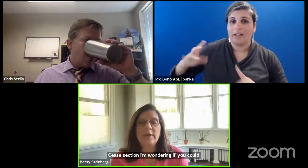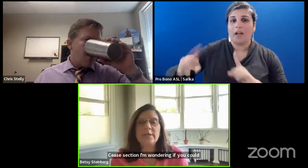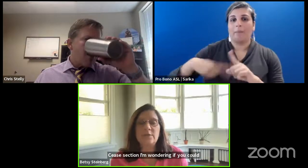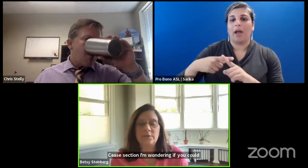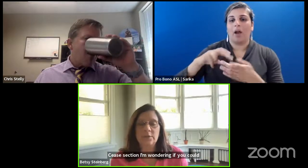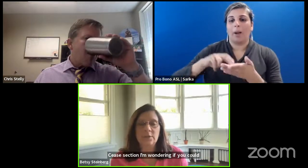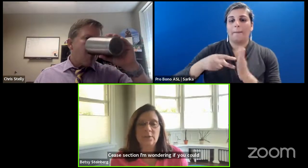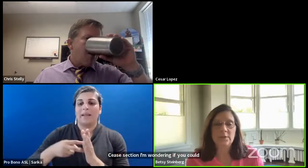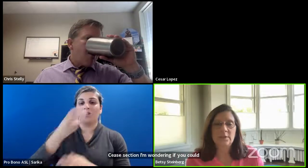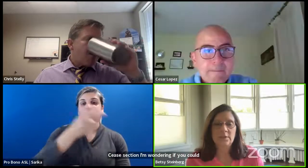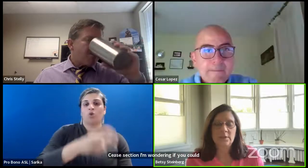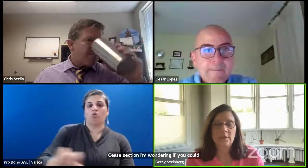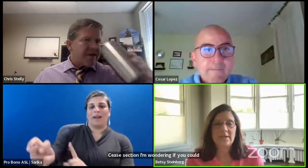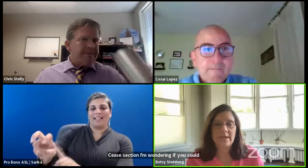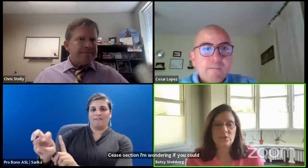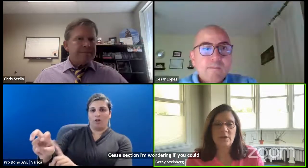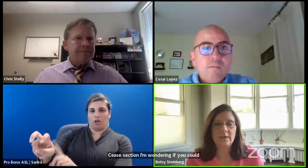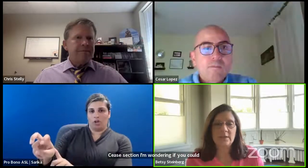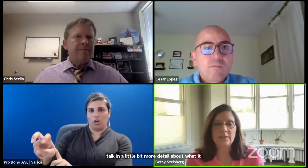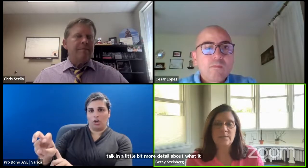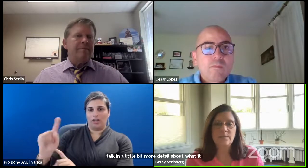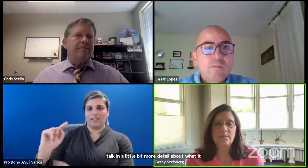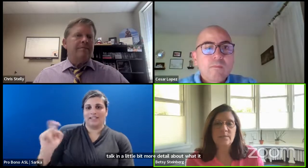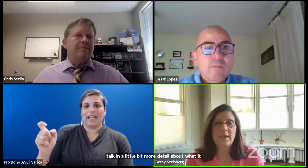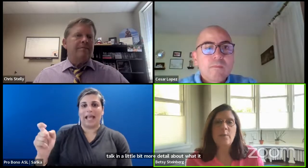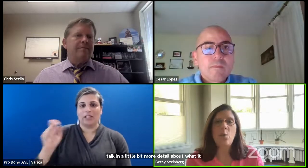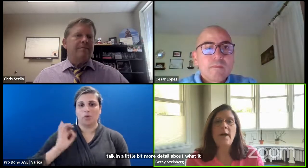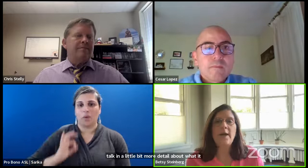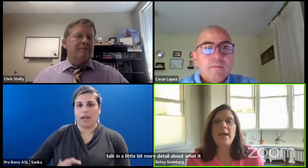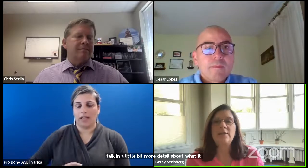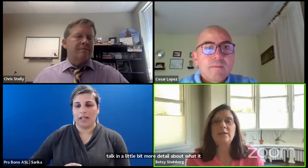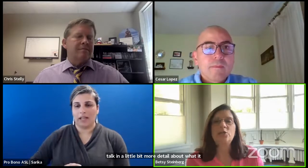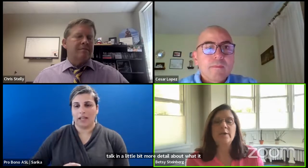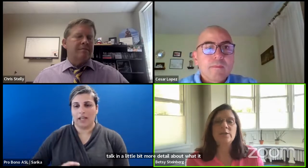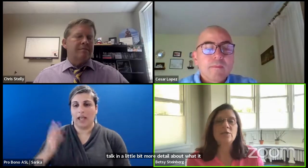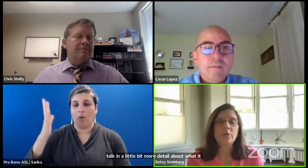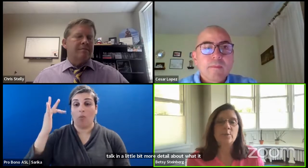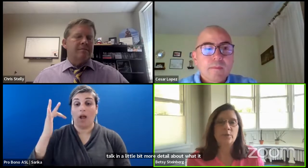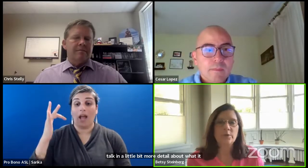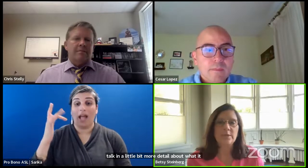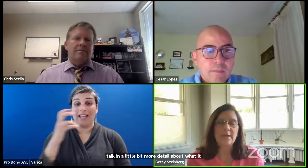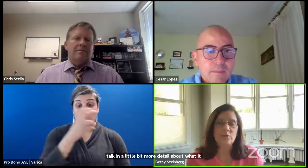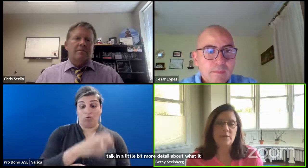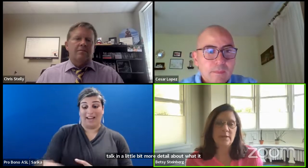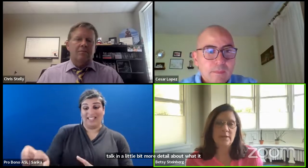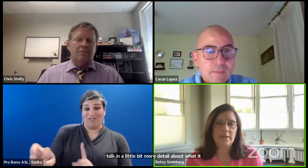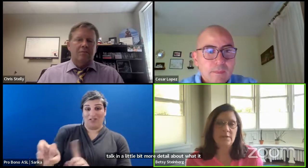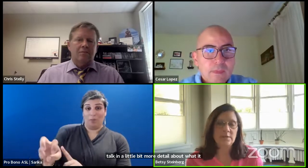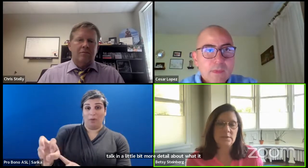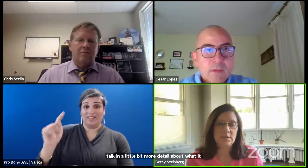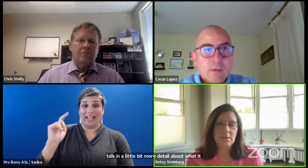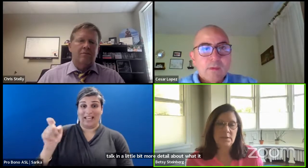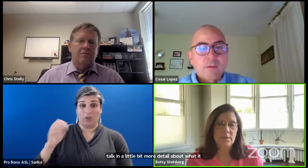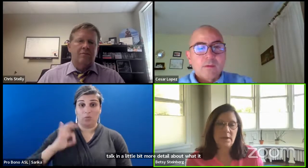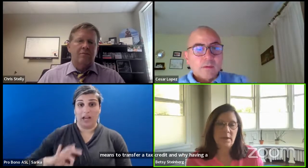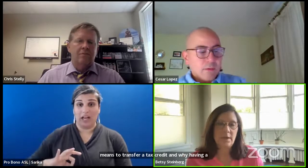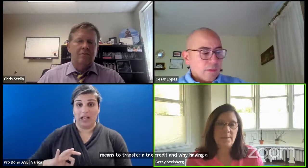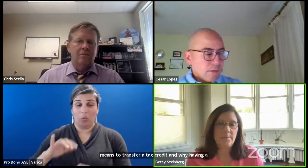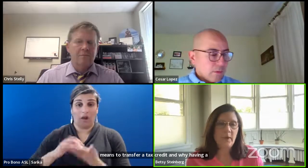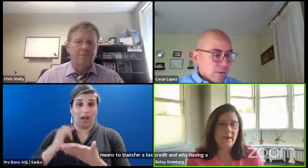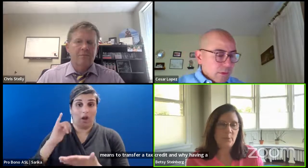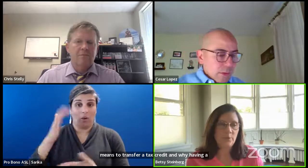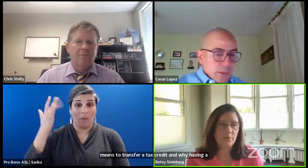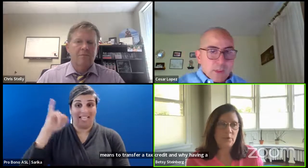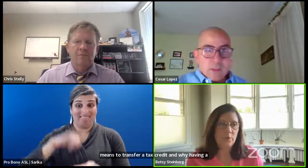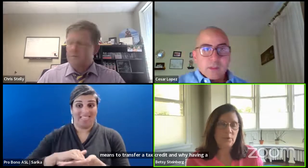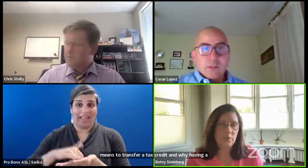means to transfer a tax credit and why having a transferable tax credit is, um,